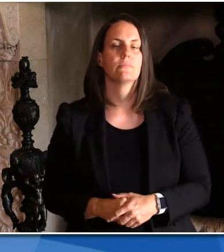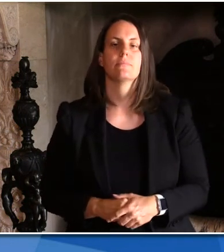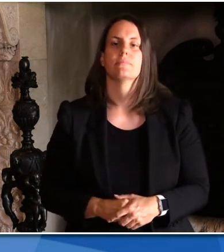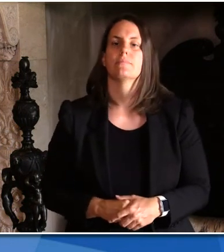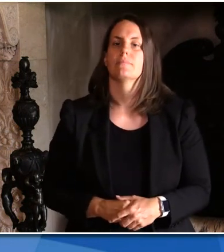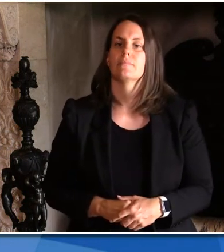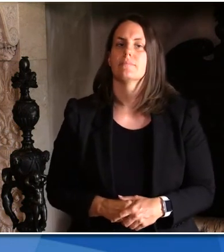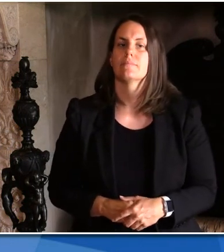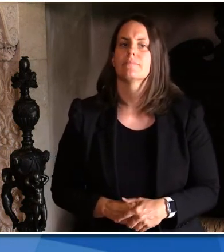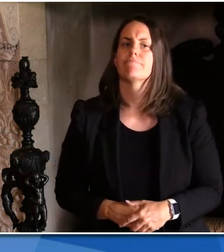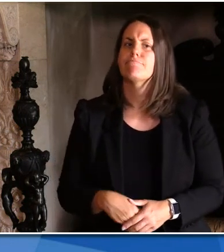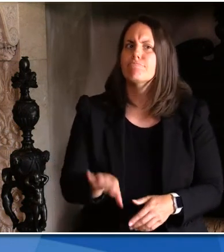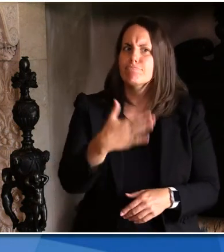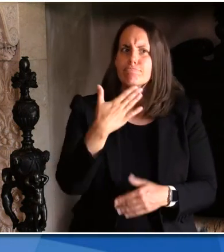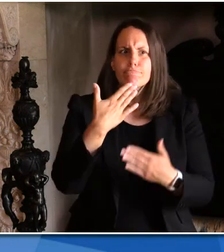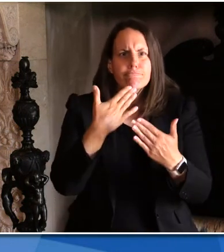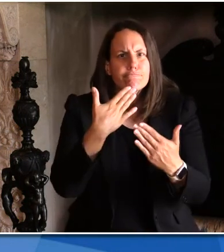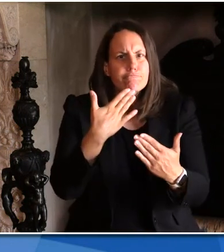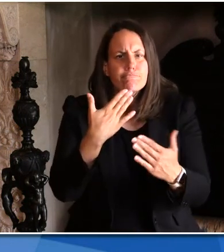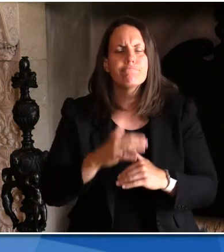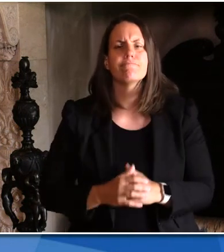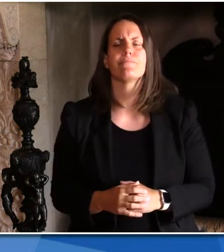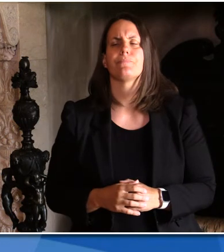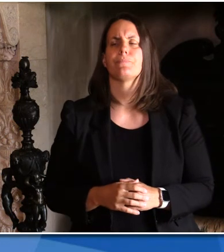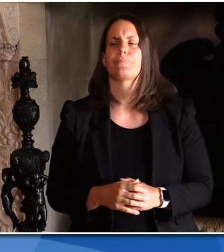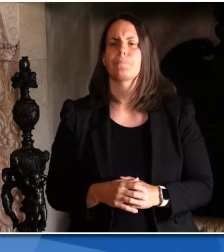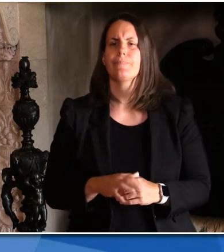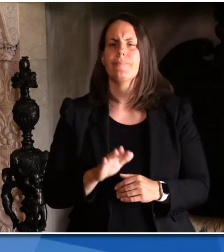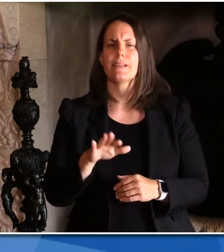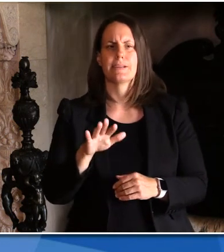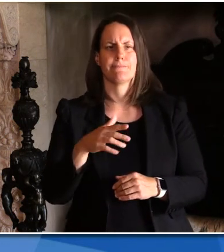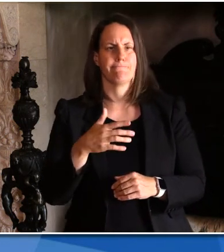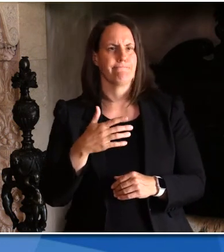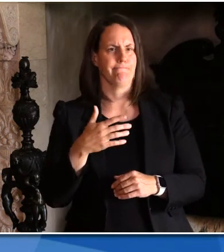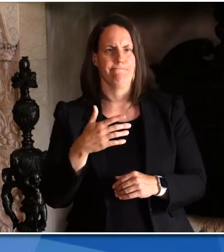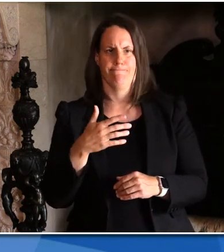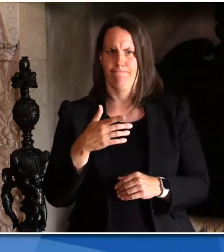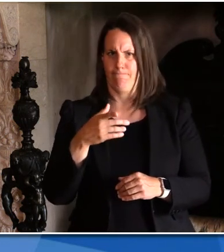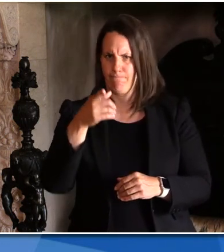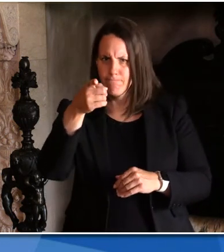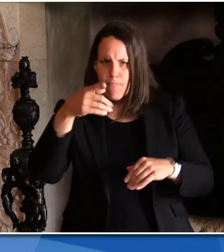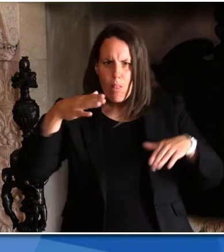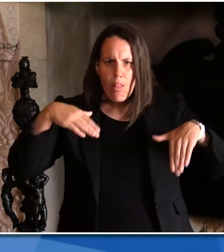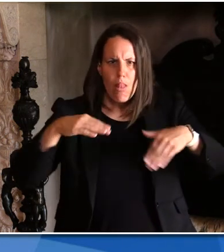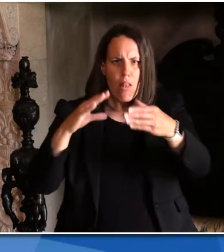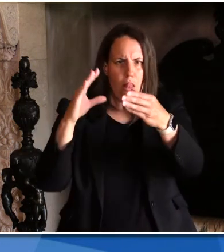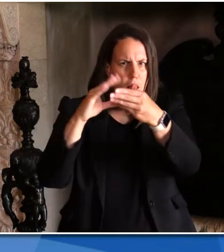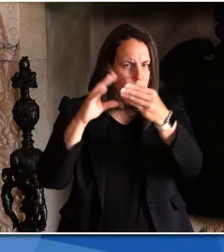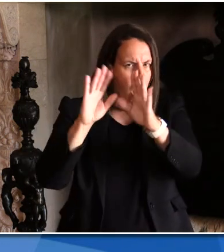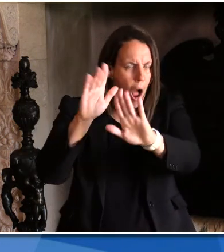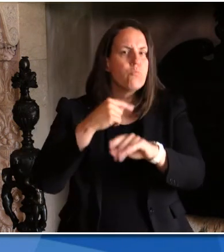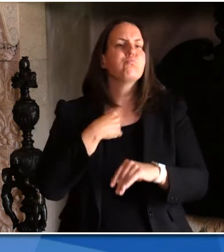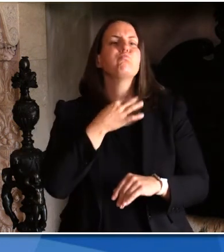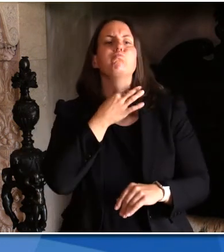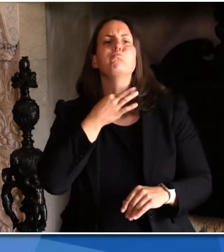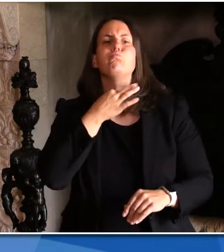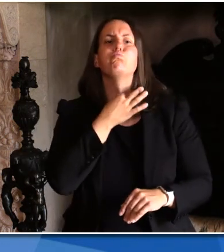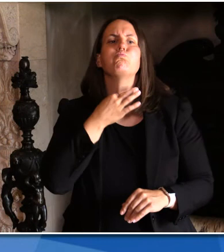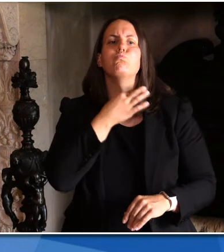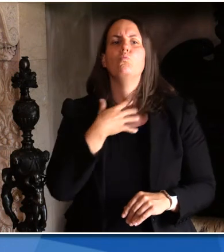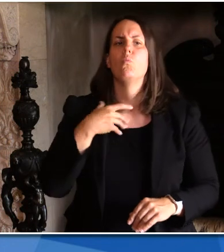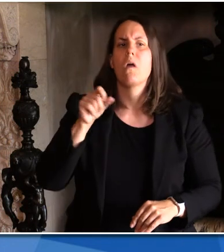Thank you very much for this question. I know you didn't mention it, but I know today that the Office of Commissioner Insurance and the